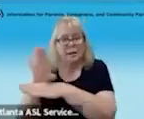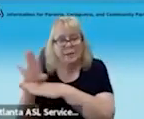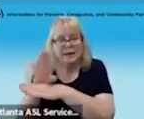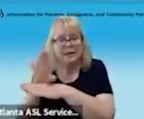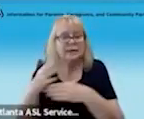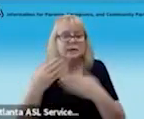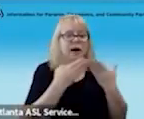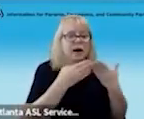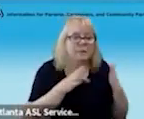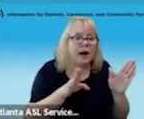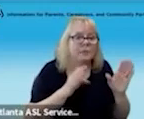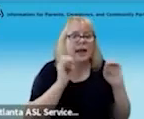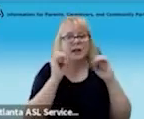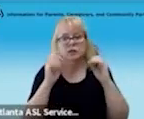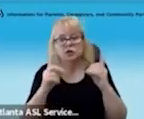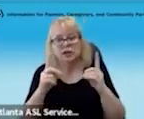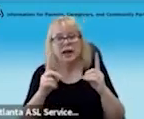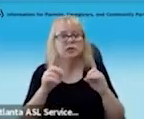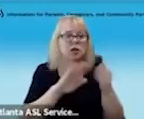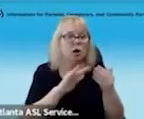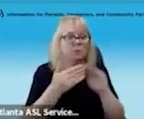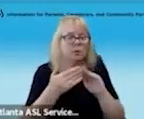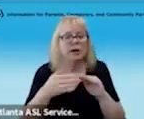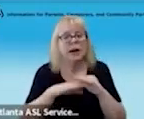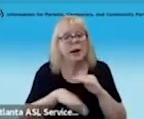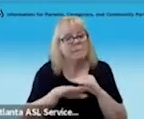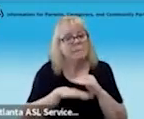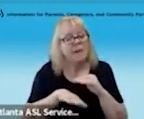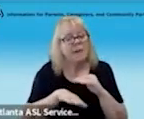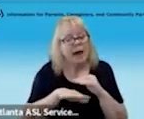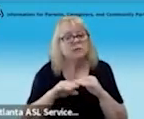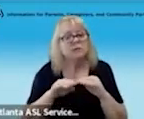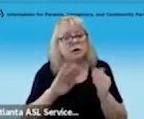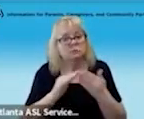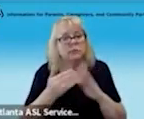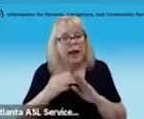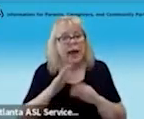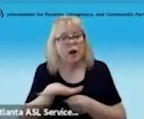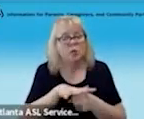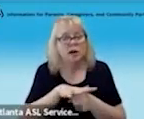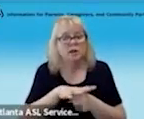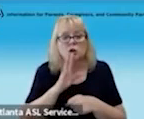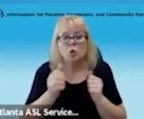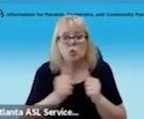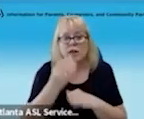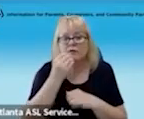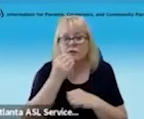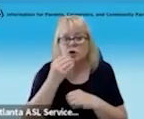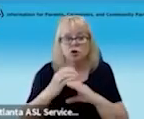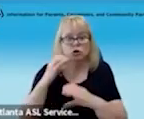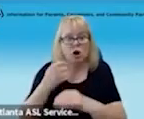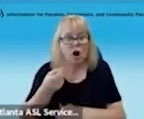small business owners, especially ethnic minority-owned business, to how we can work together between the public, the private,